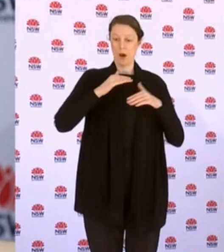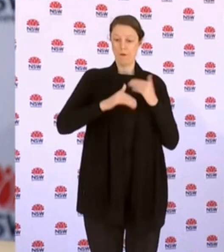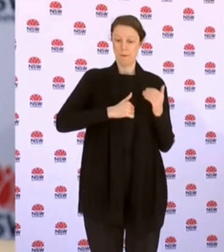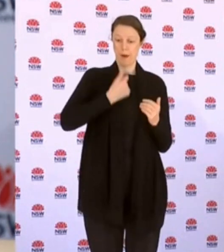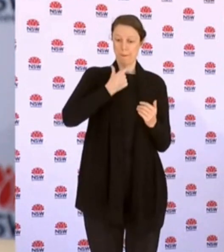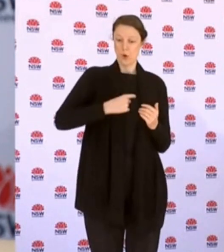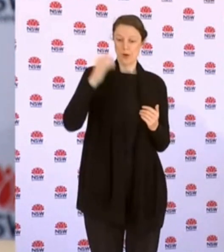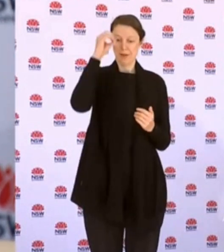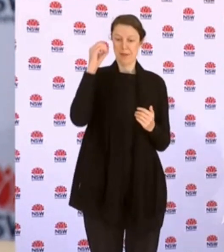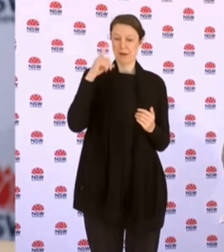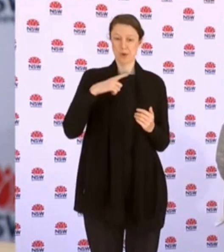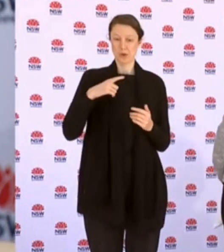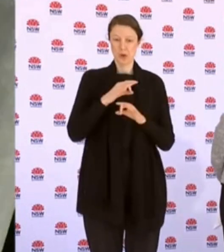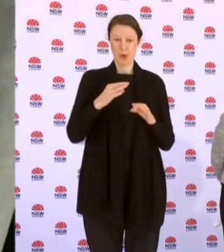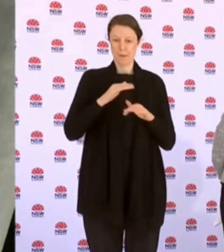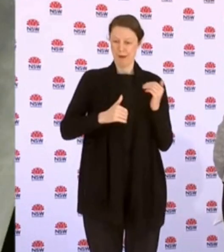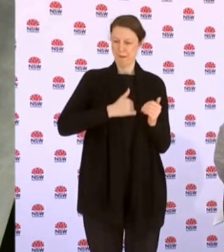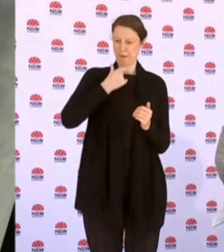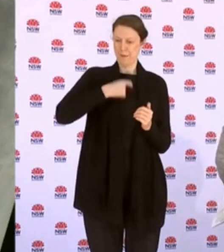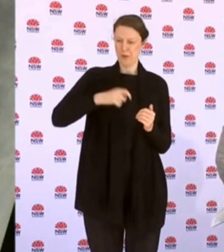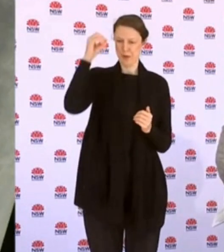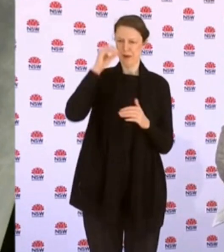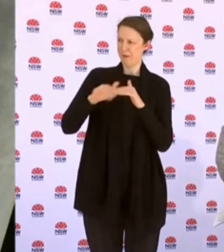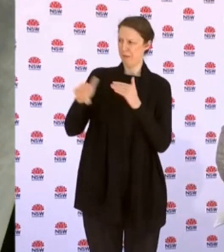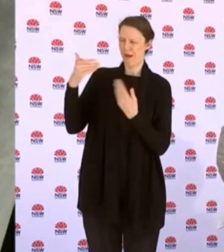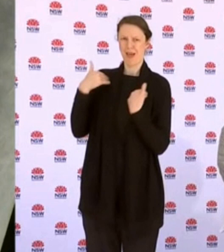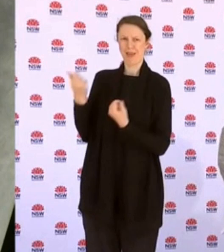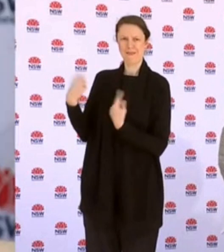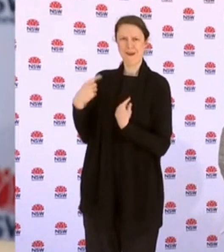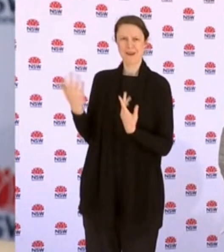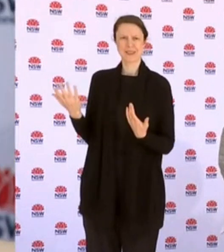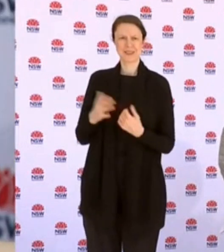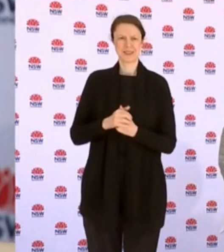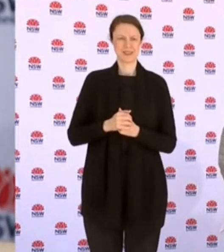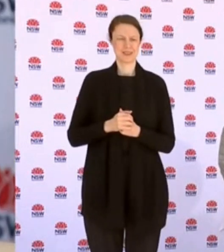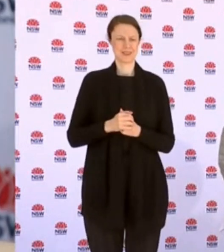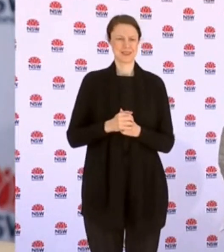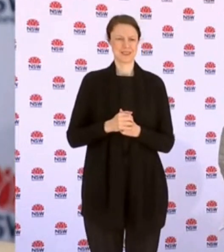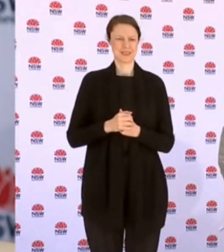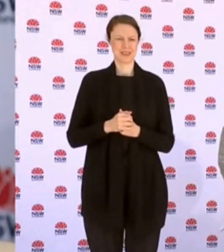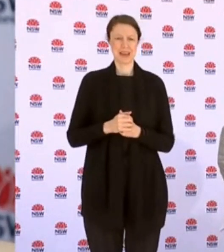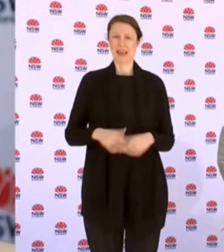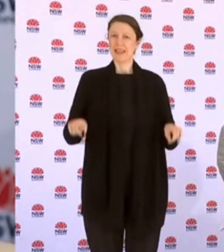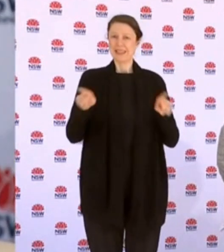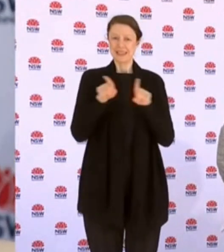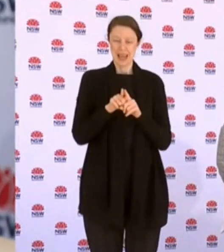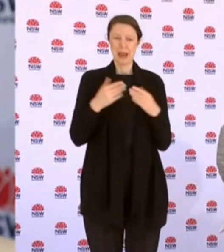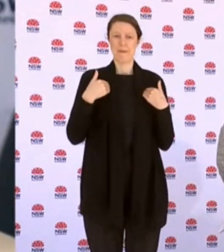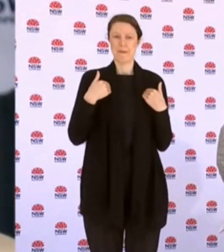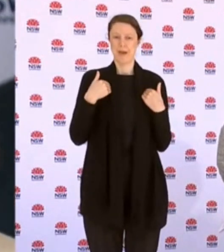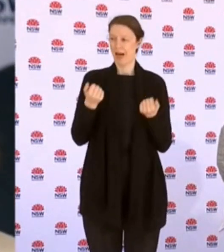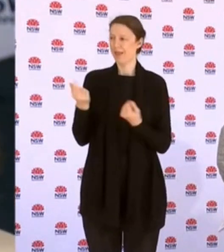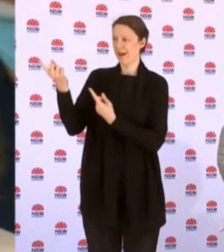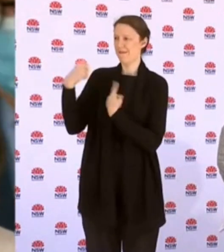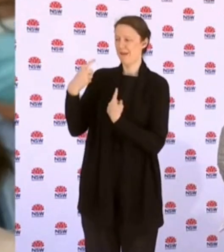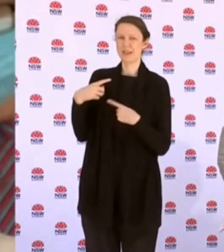based... What health advice are you getting about the likelihood of opening up on July 30? The same health advice we provided yesterday and the day before, and I will ask